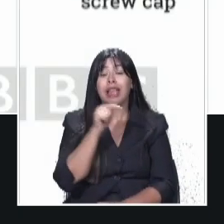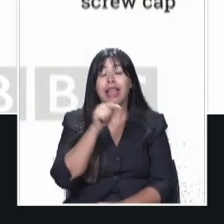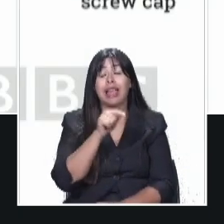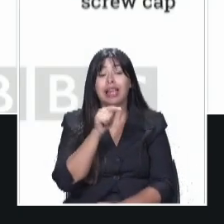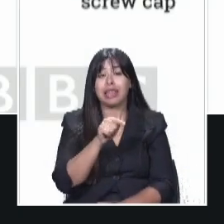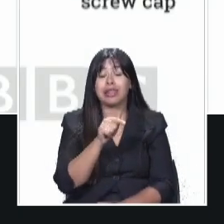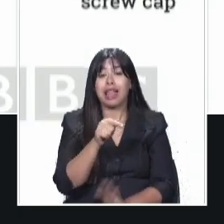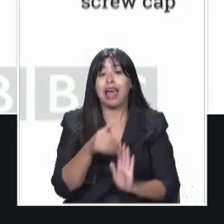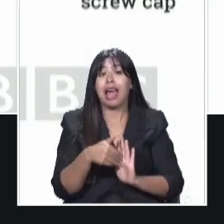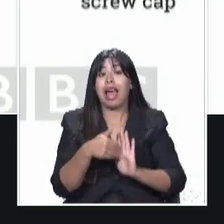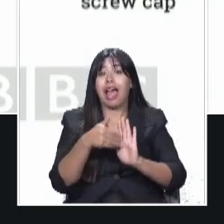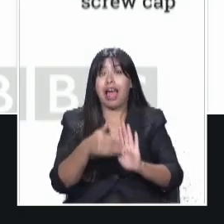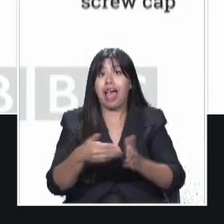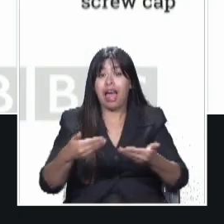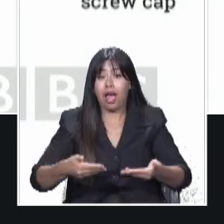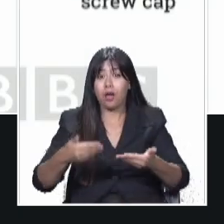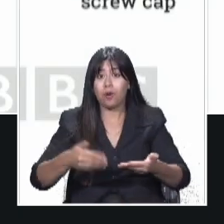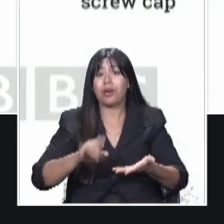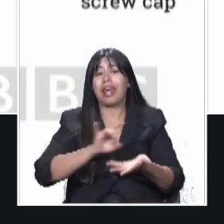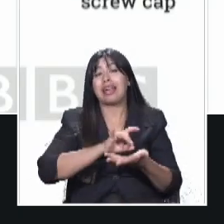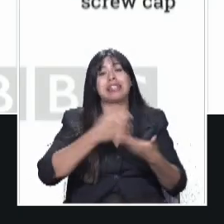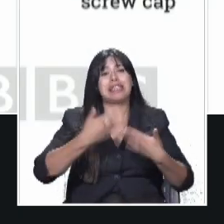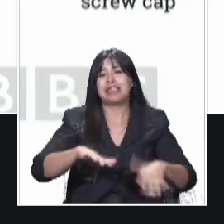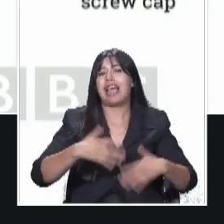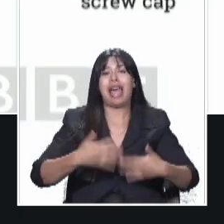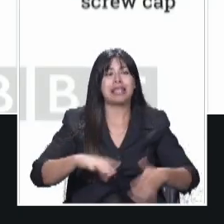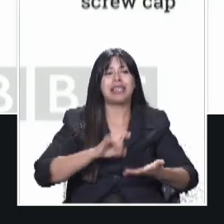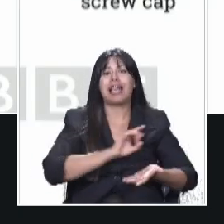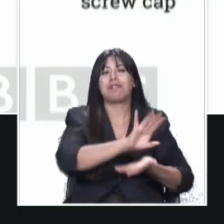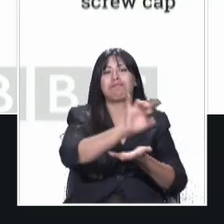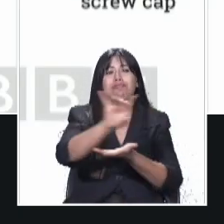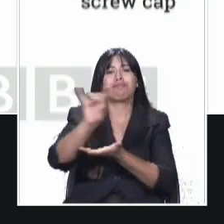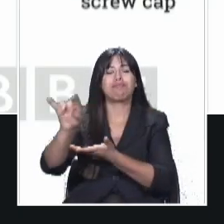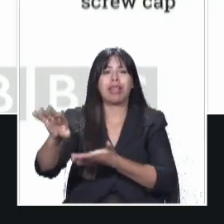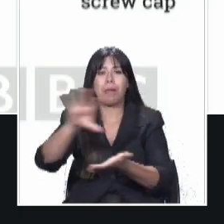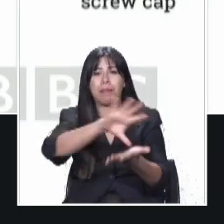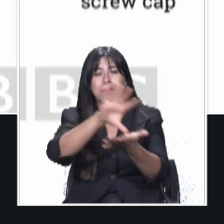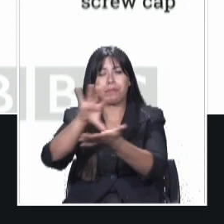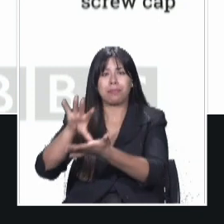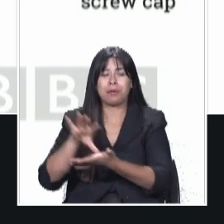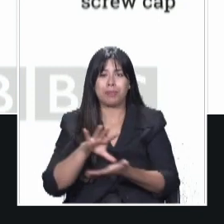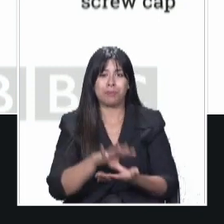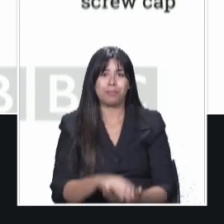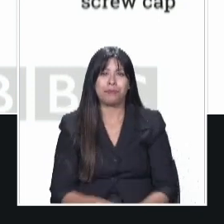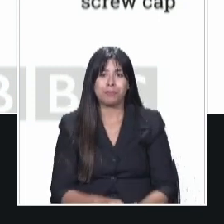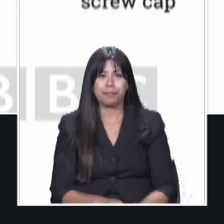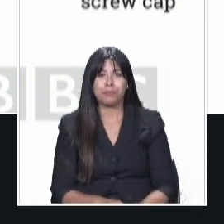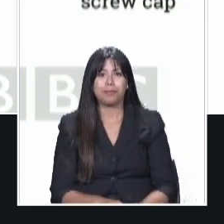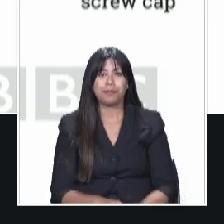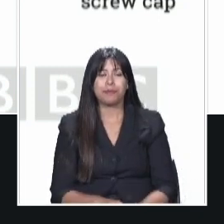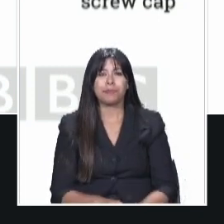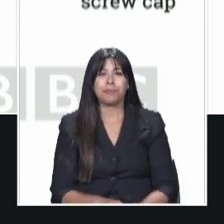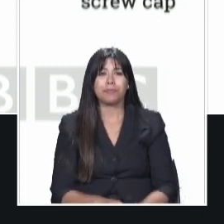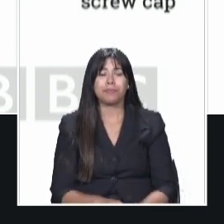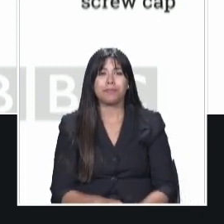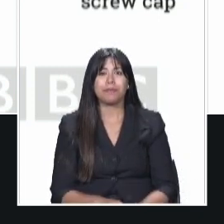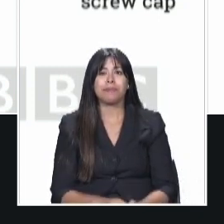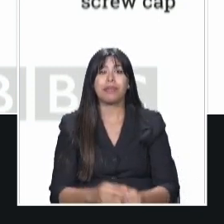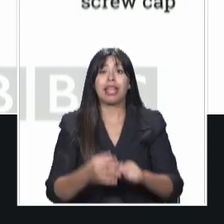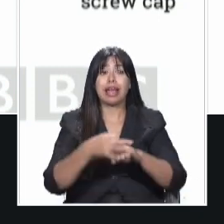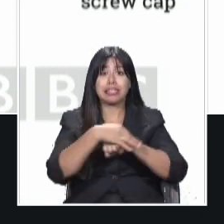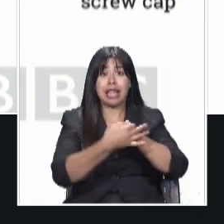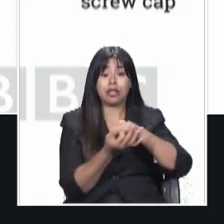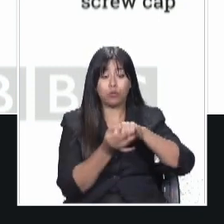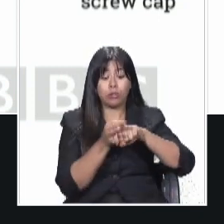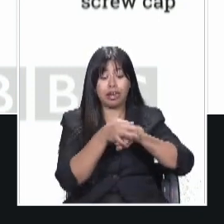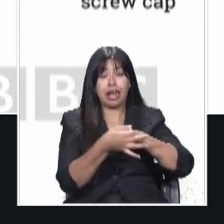countries. Okay. So we've genetically engineered cells. We've built a chip